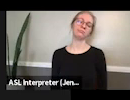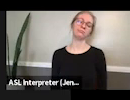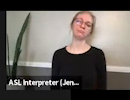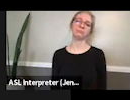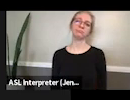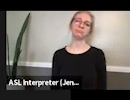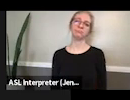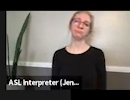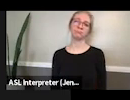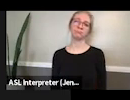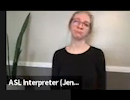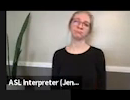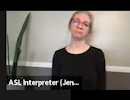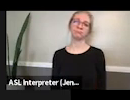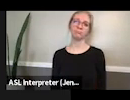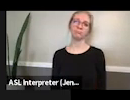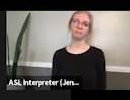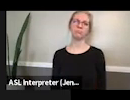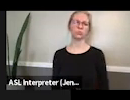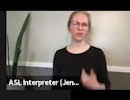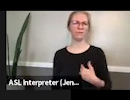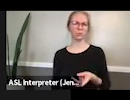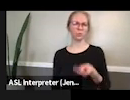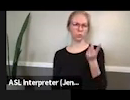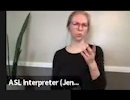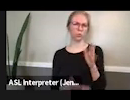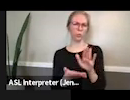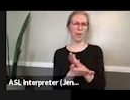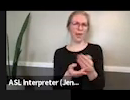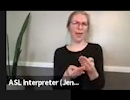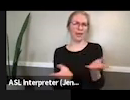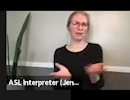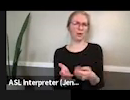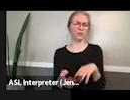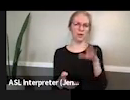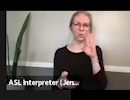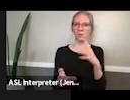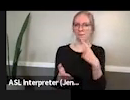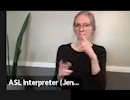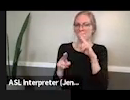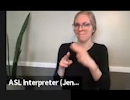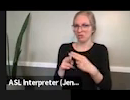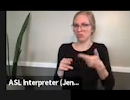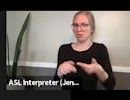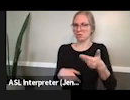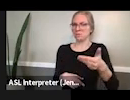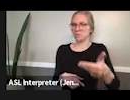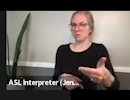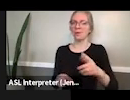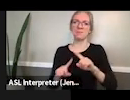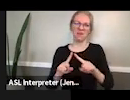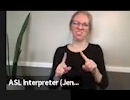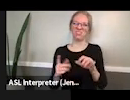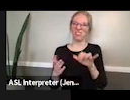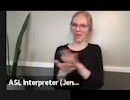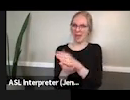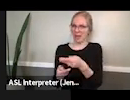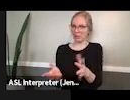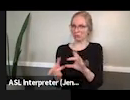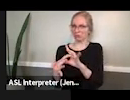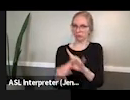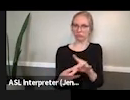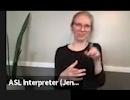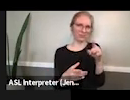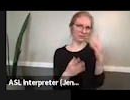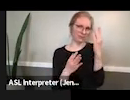You have two handouts, and I'll reference those as we go, that have to do with this information. We're going